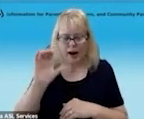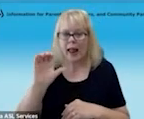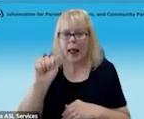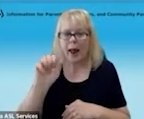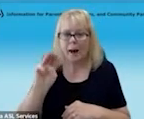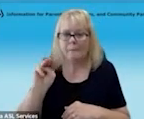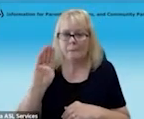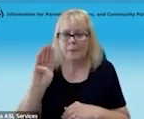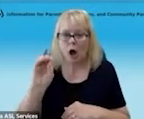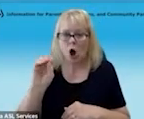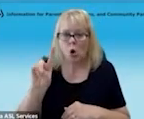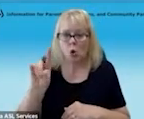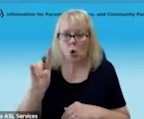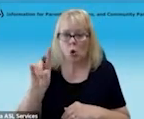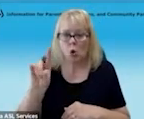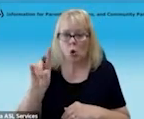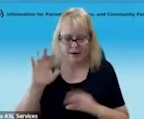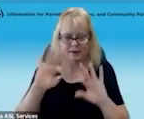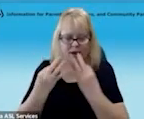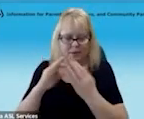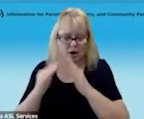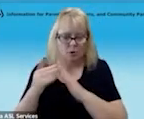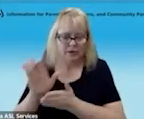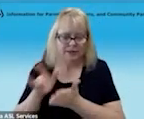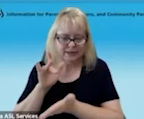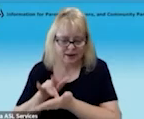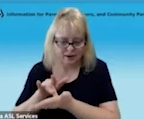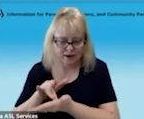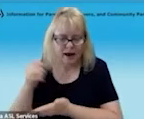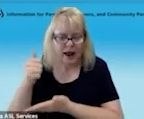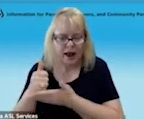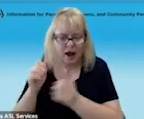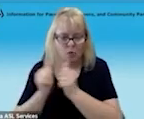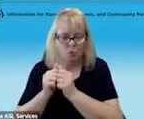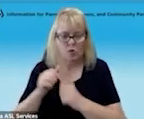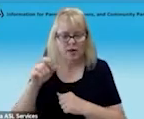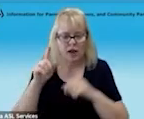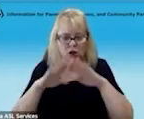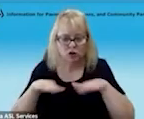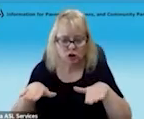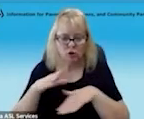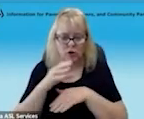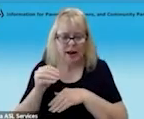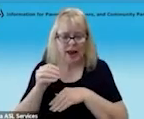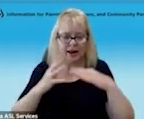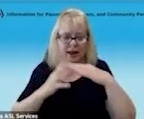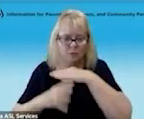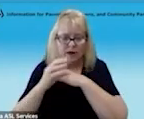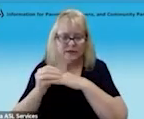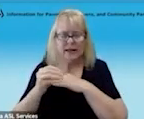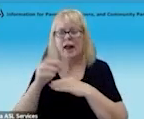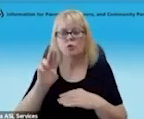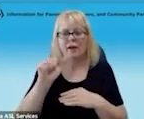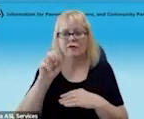Next, we have Mr. Vatana Pung, Executive Director of the Cambodian Family Community Center that provides preventative